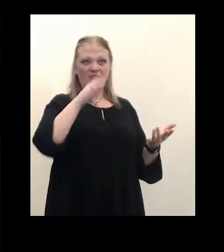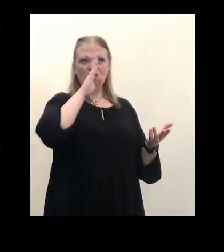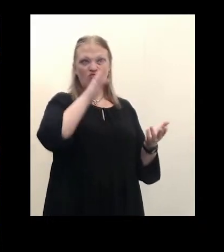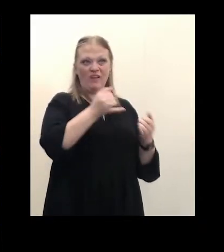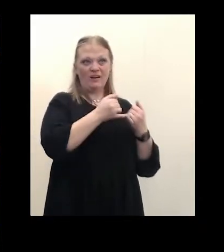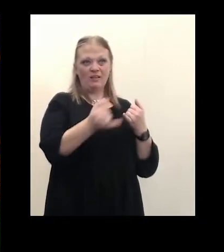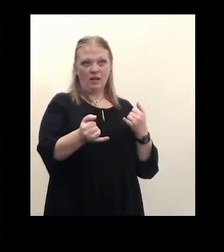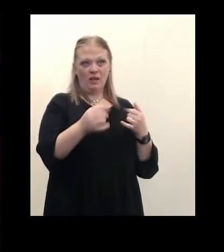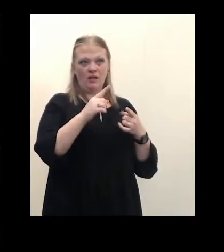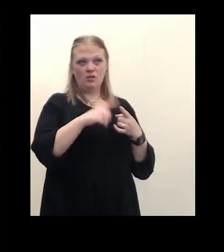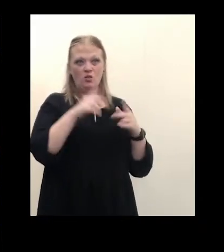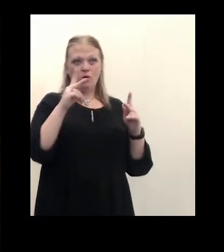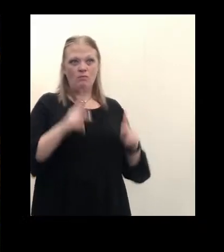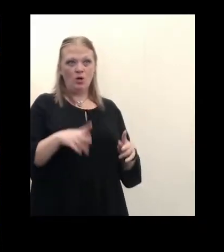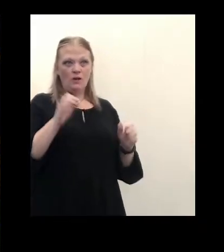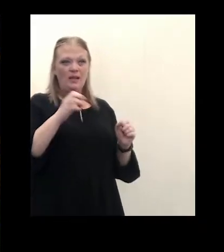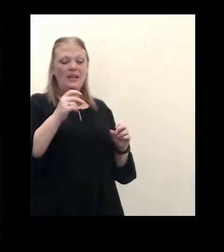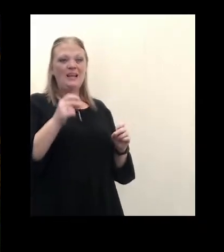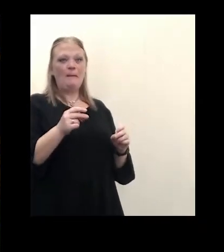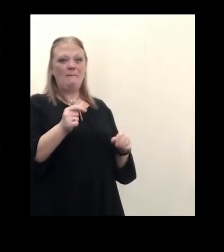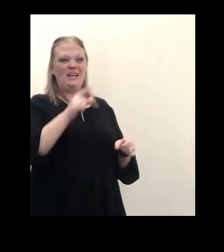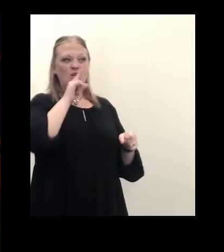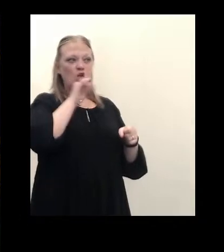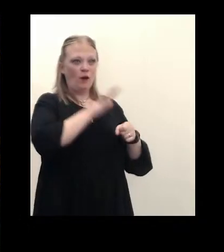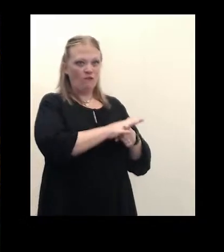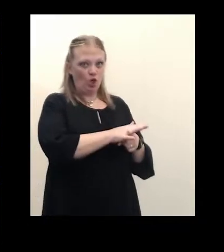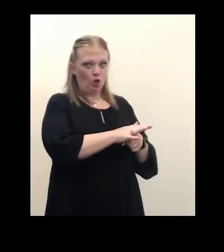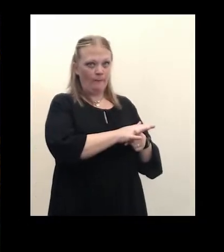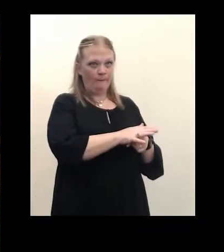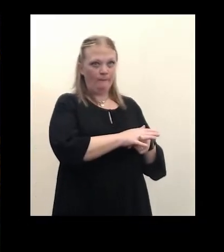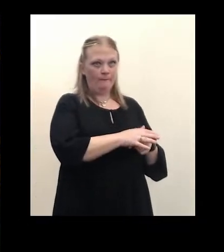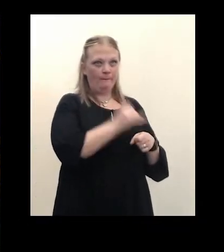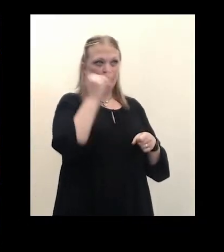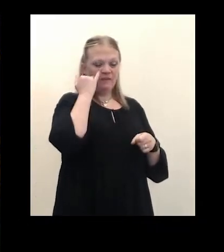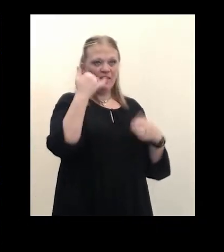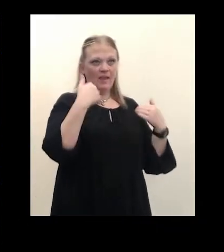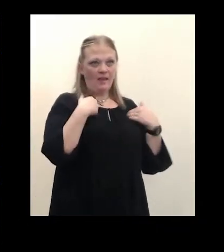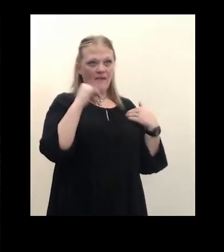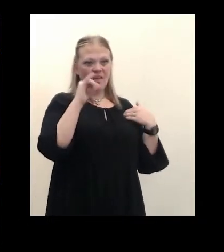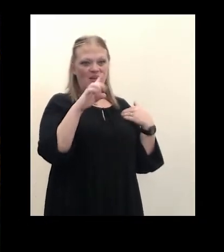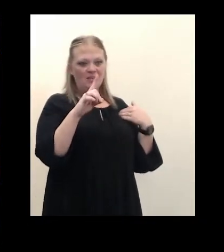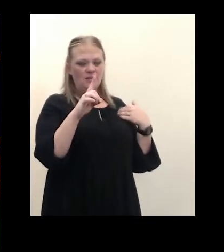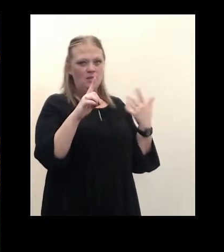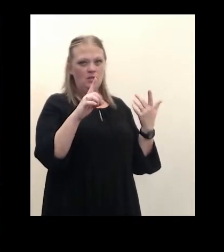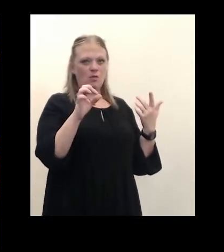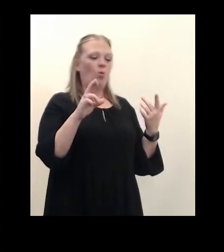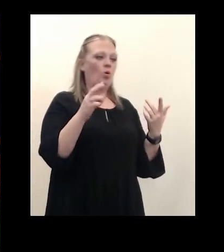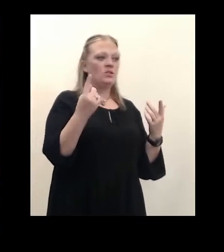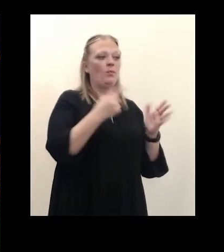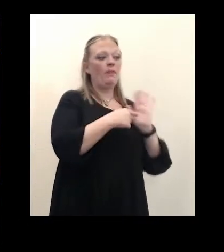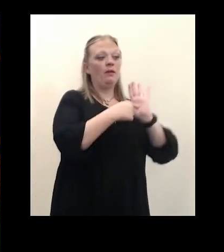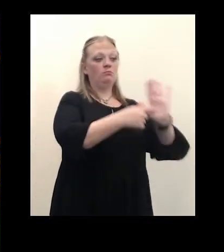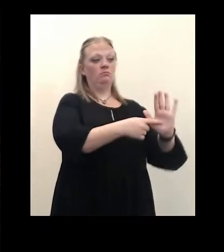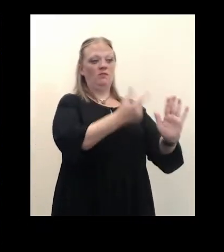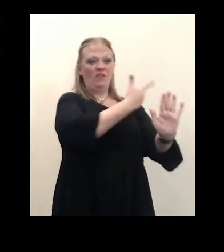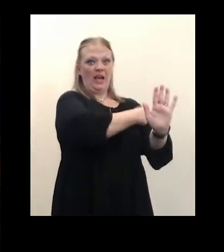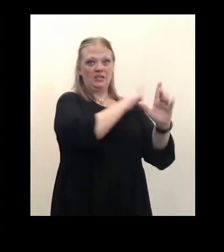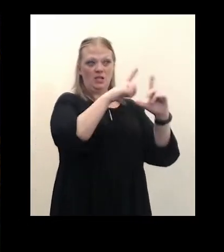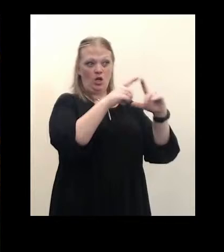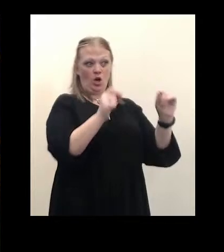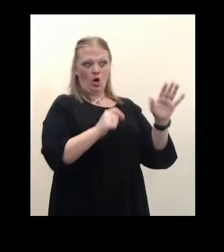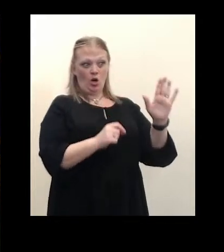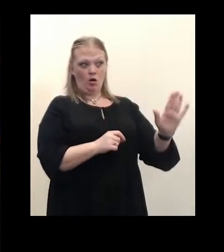who can immediately confirm whether or not someone has ID. Or someone who's presenting as, let's say,